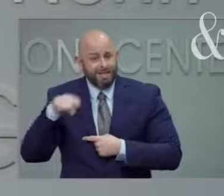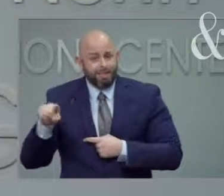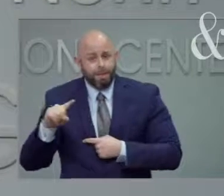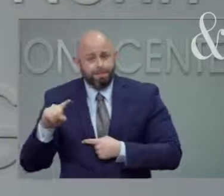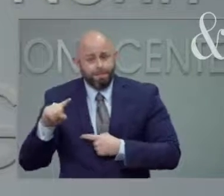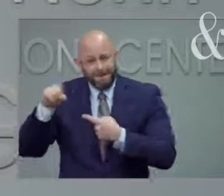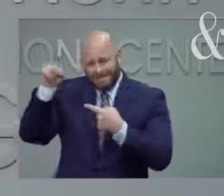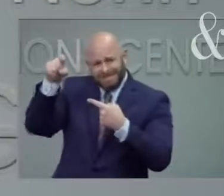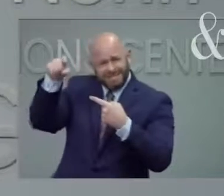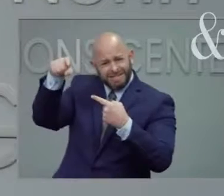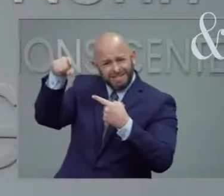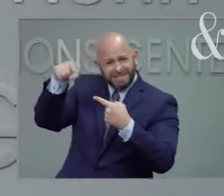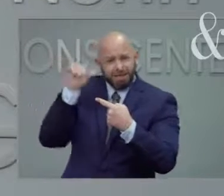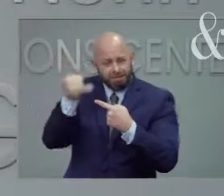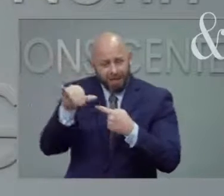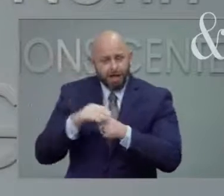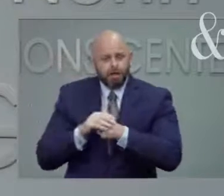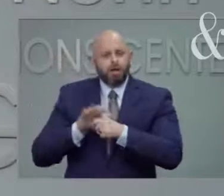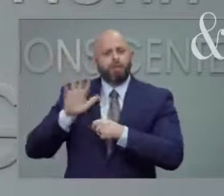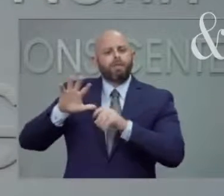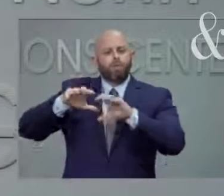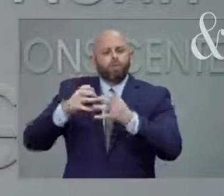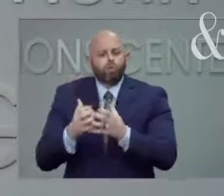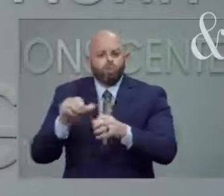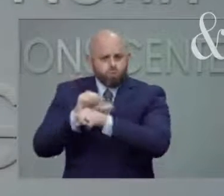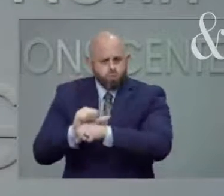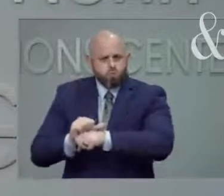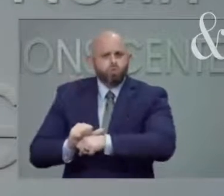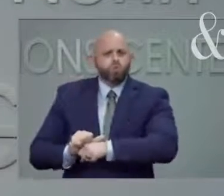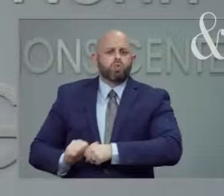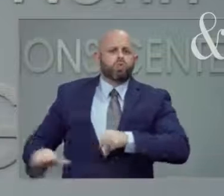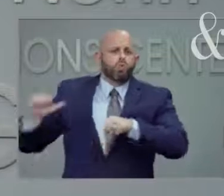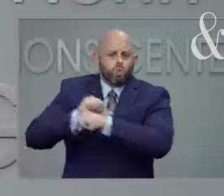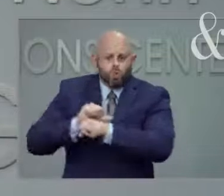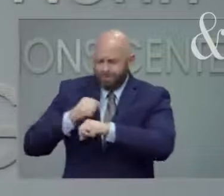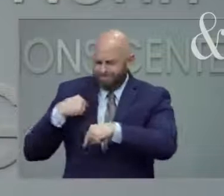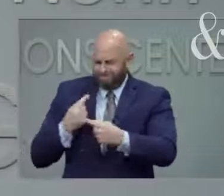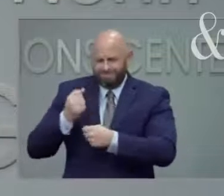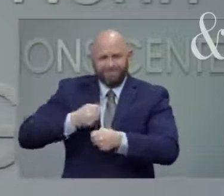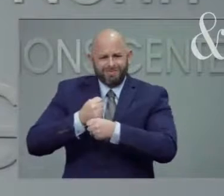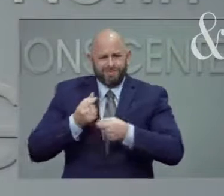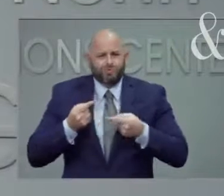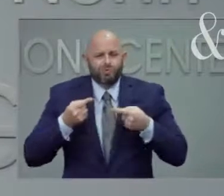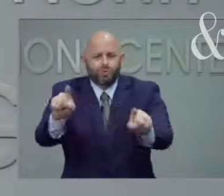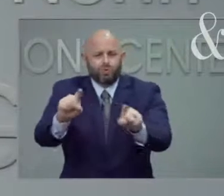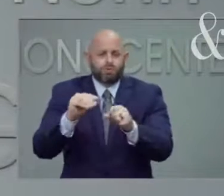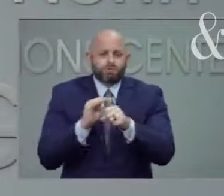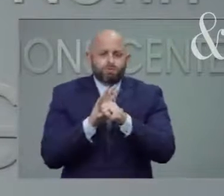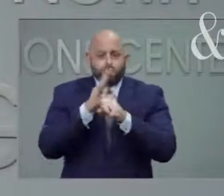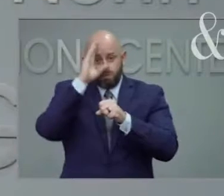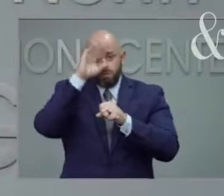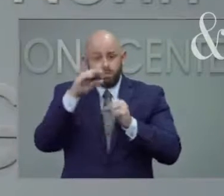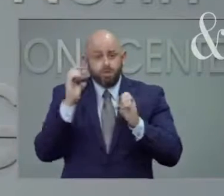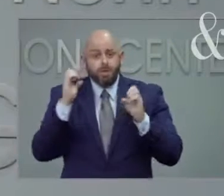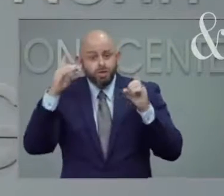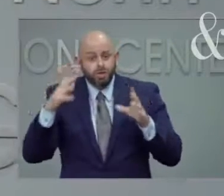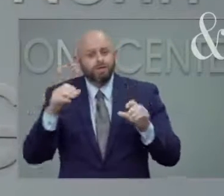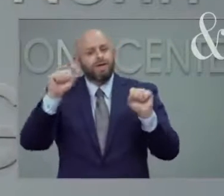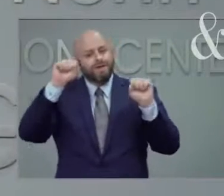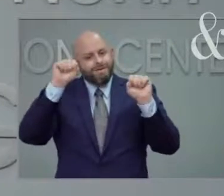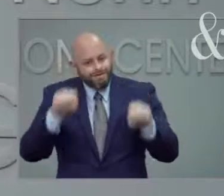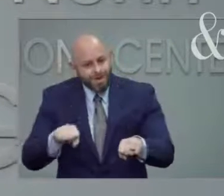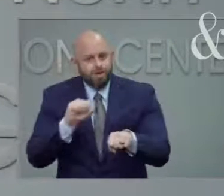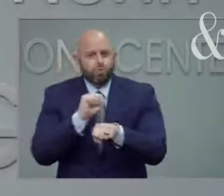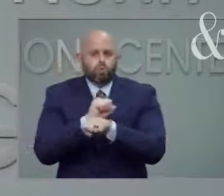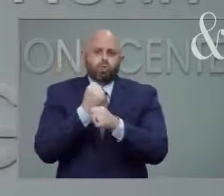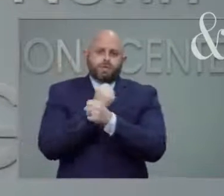have worked throughout this pandemic. And we know that educators can continue to work safely even before